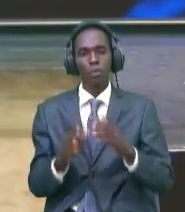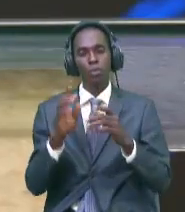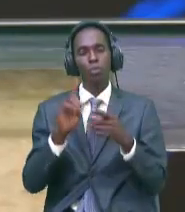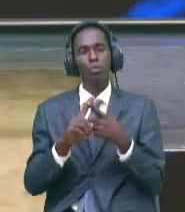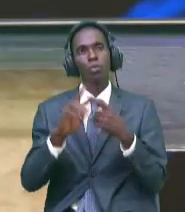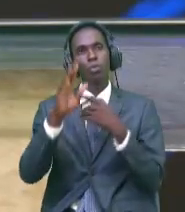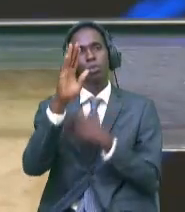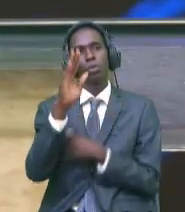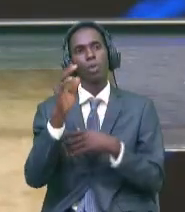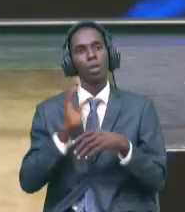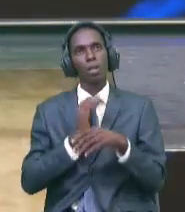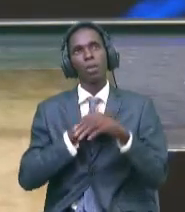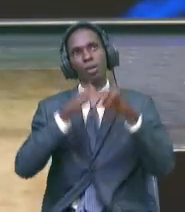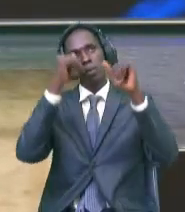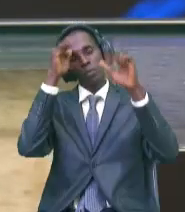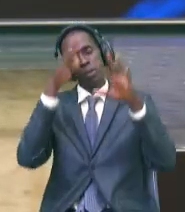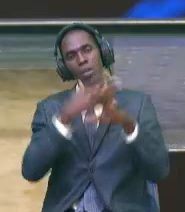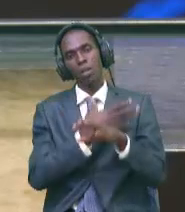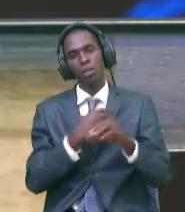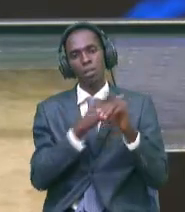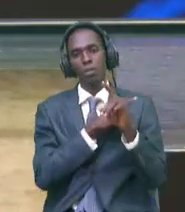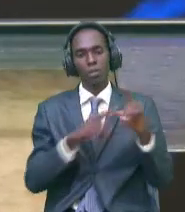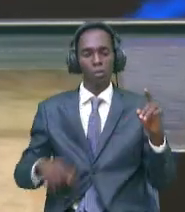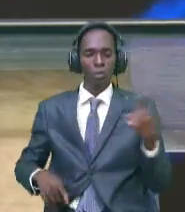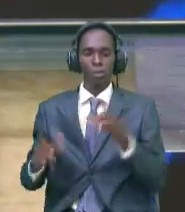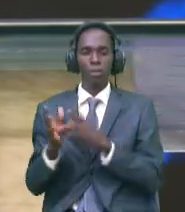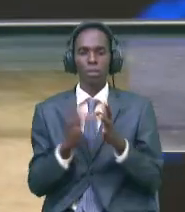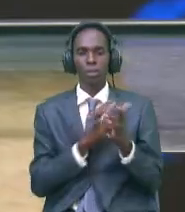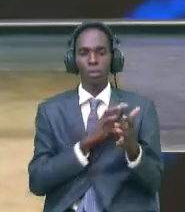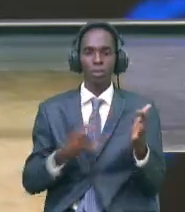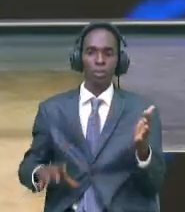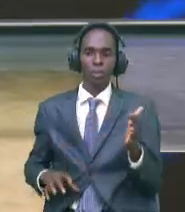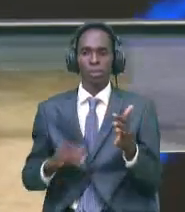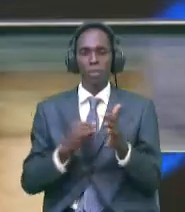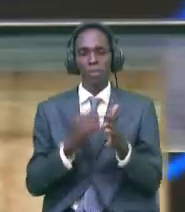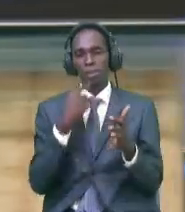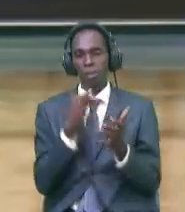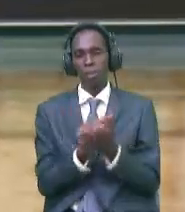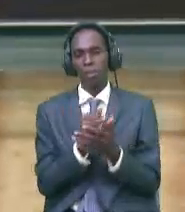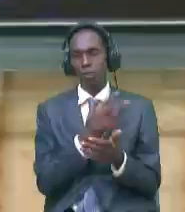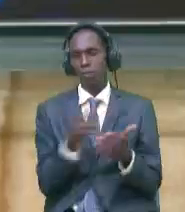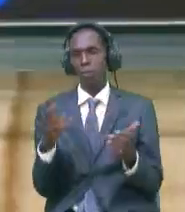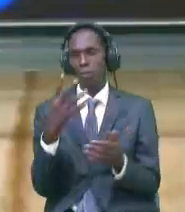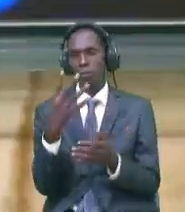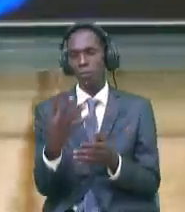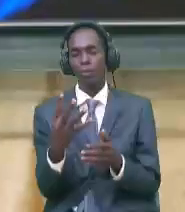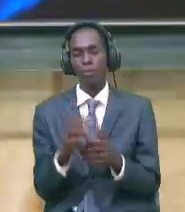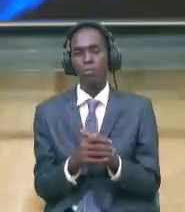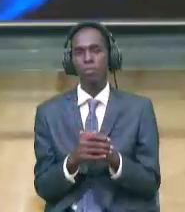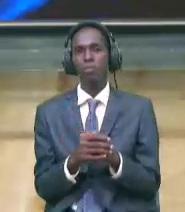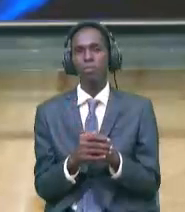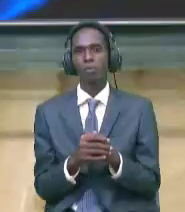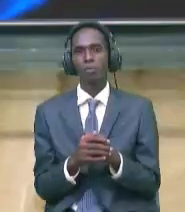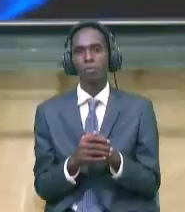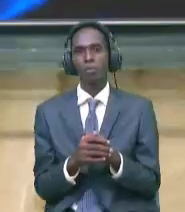Father and the Lord Jesus Christ. Look at verse 4. In verse 4, since we heard of